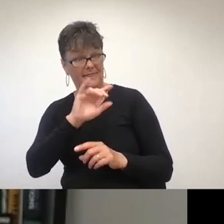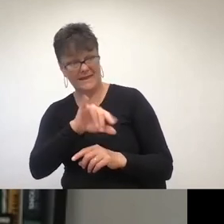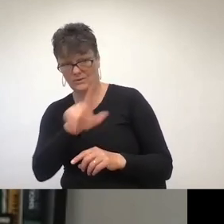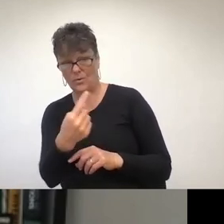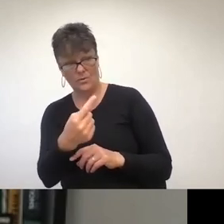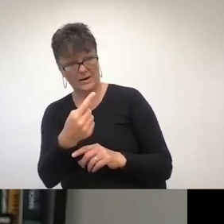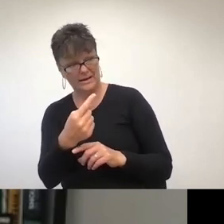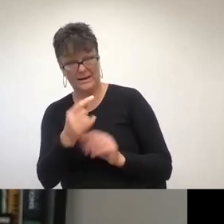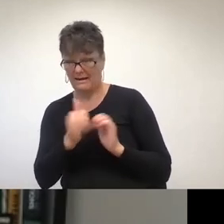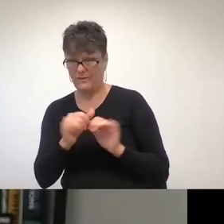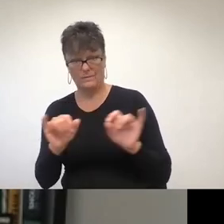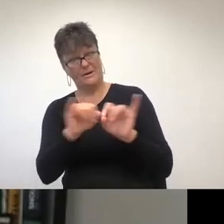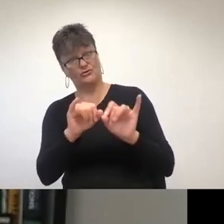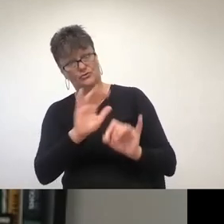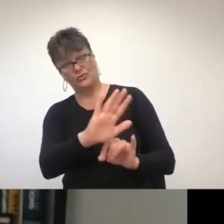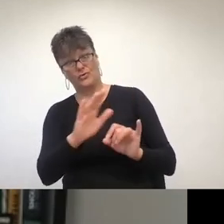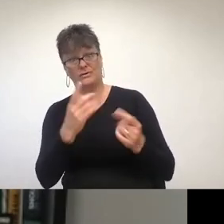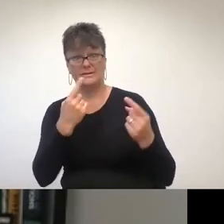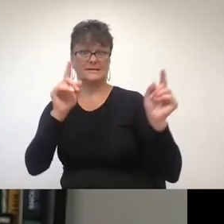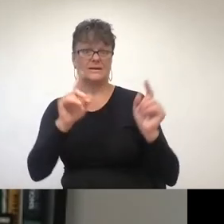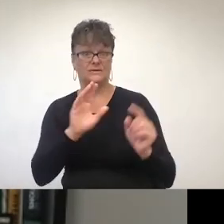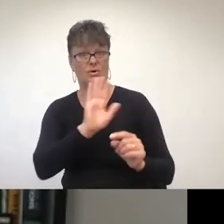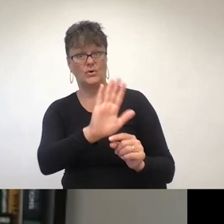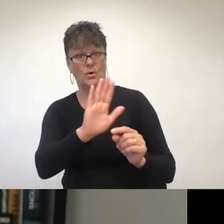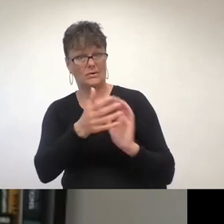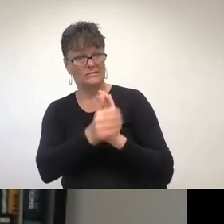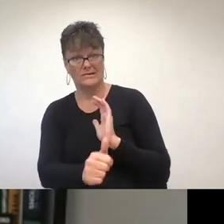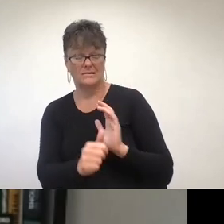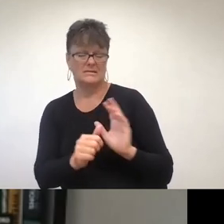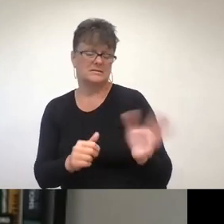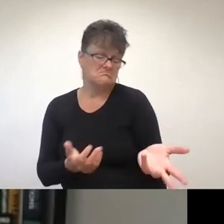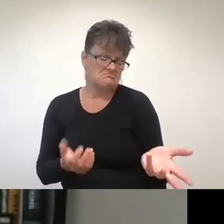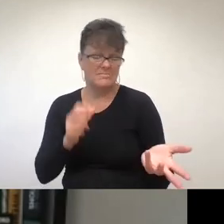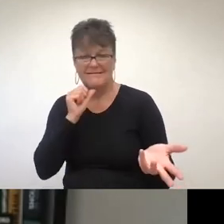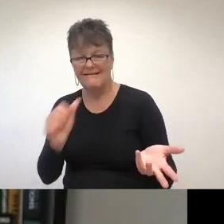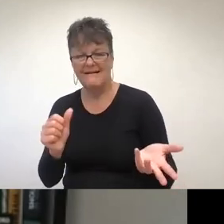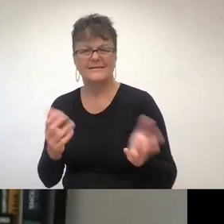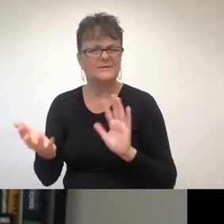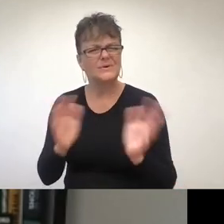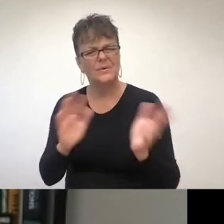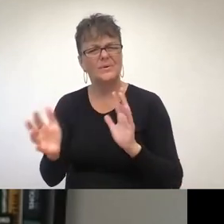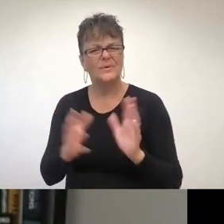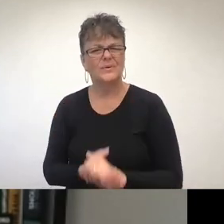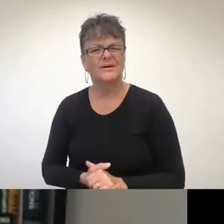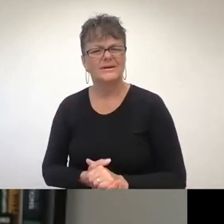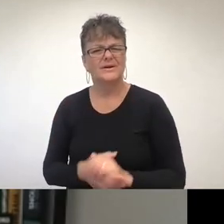kinds of things combined with the structural ideas that I shared about retakes and such could be a way of addressing